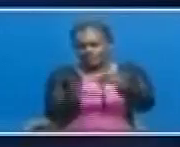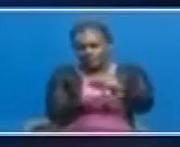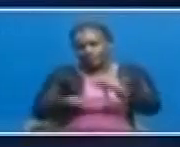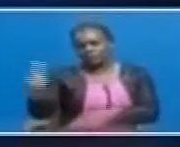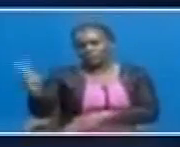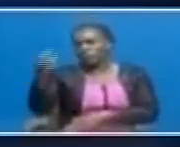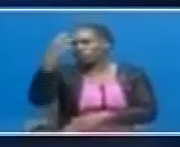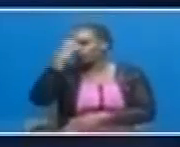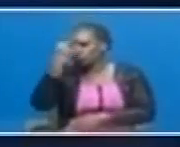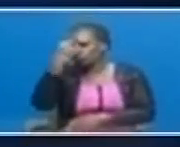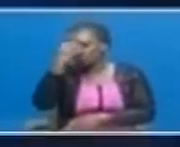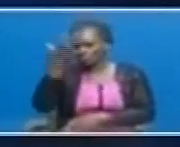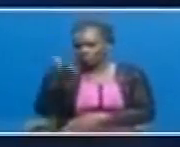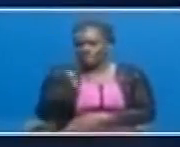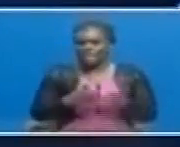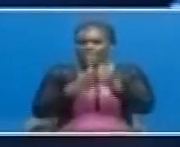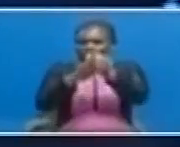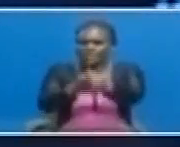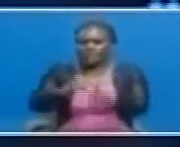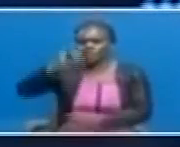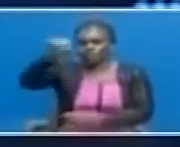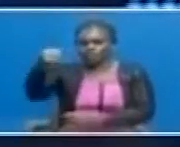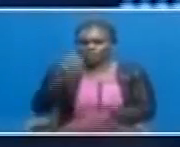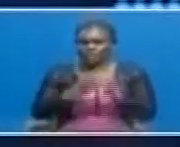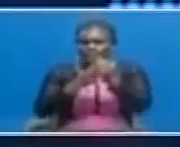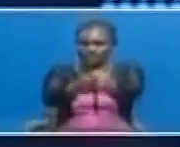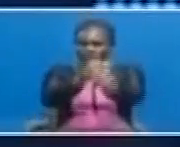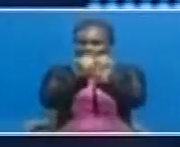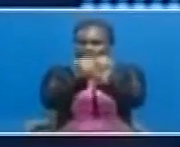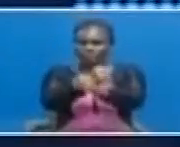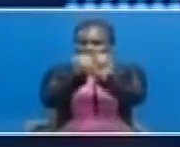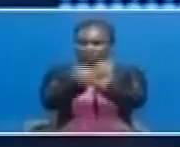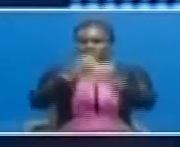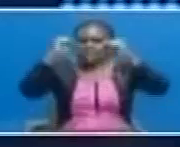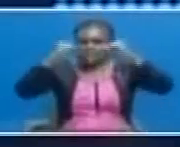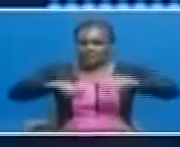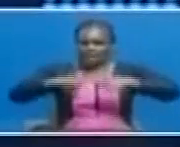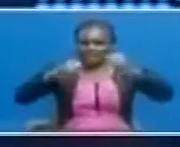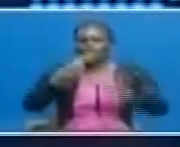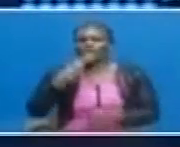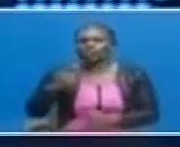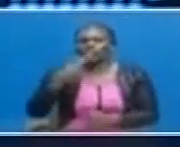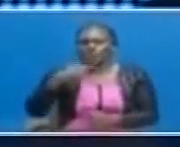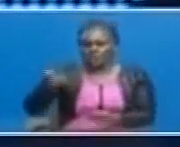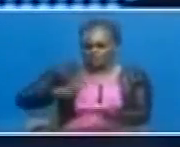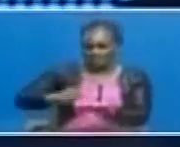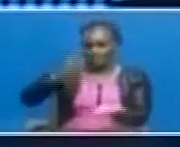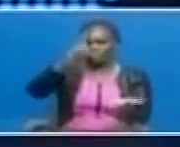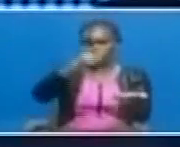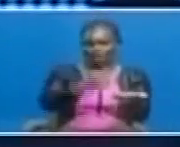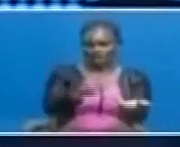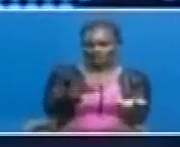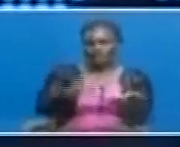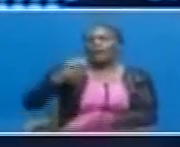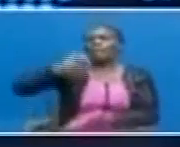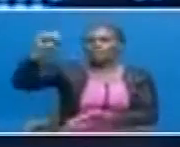today led Jubilee leaders in a fierce defense of the controversial sugar deal signed with Uganda. The sugar politics has gone full